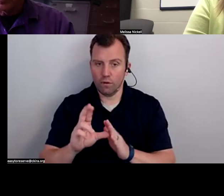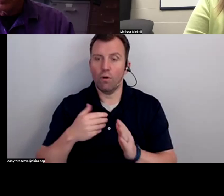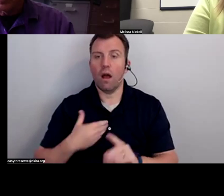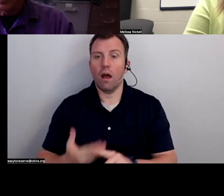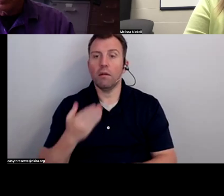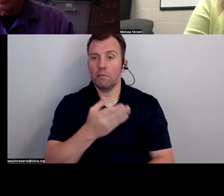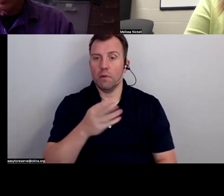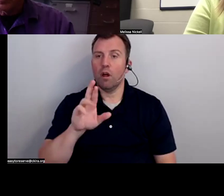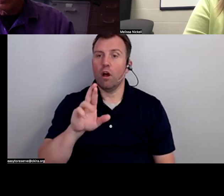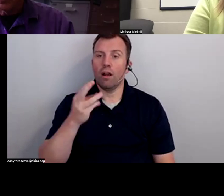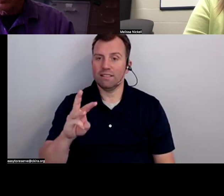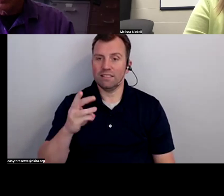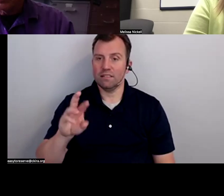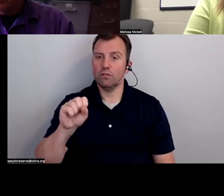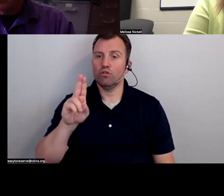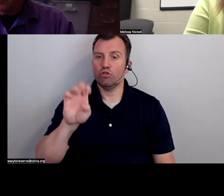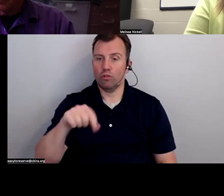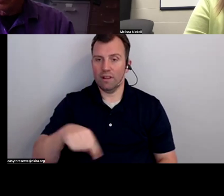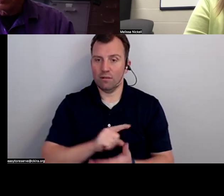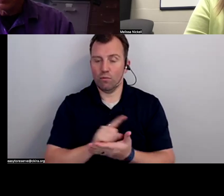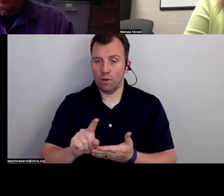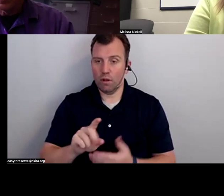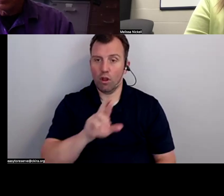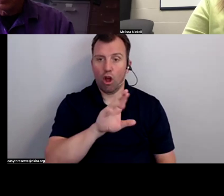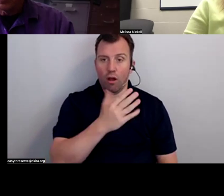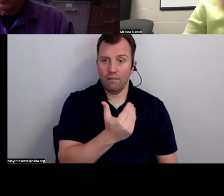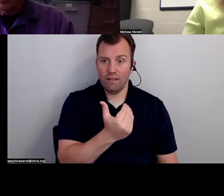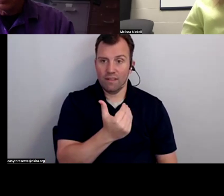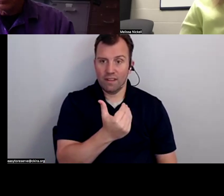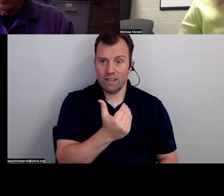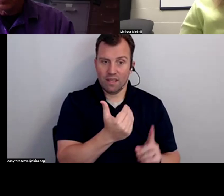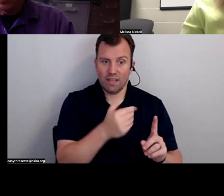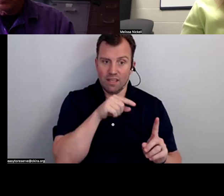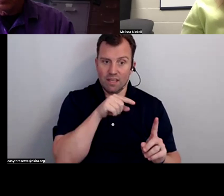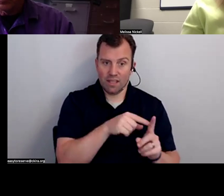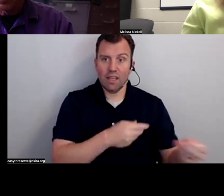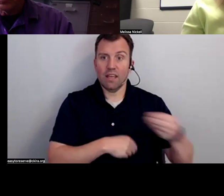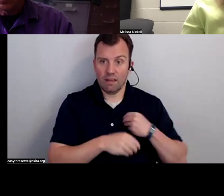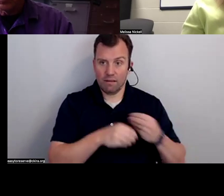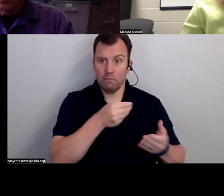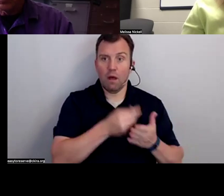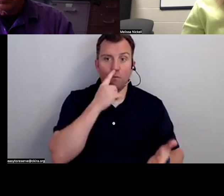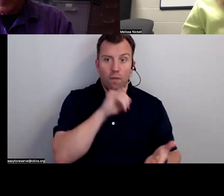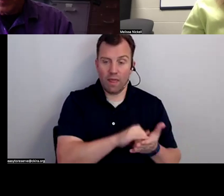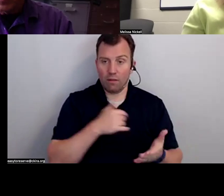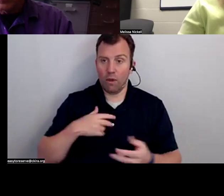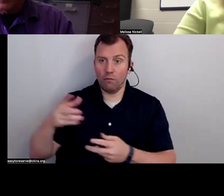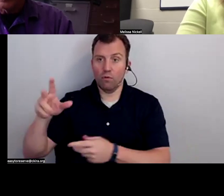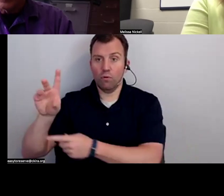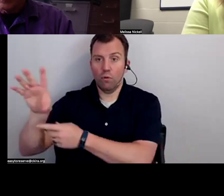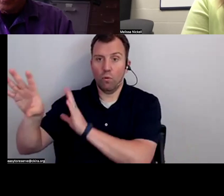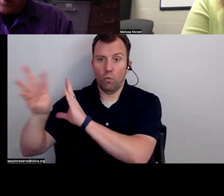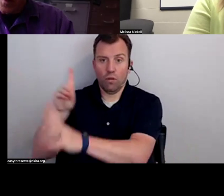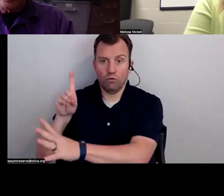SURE application this week. If the R15 is funded, does it mean I have to withdraw the R16 application?